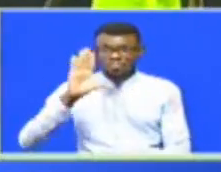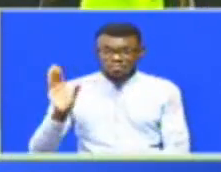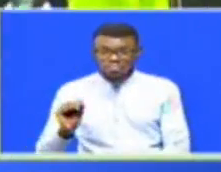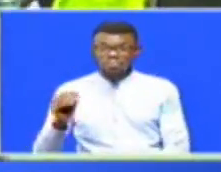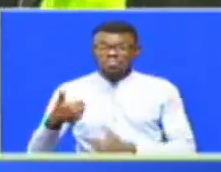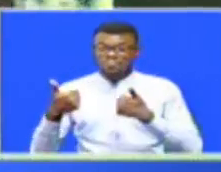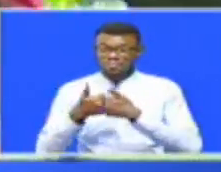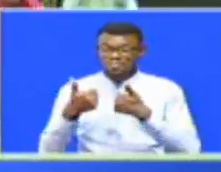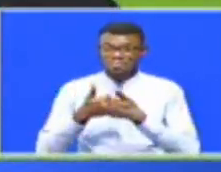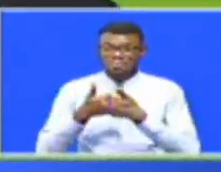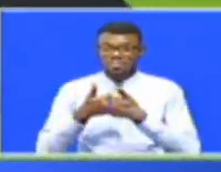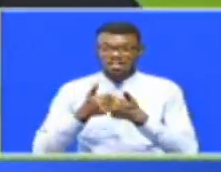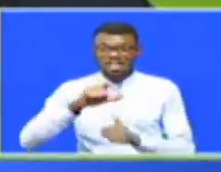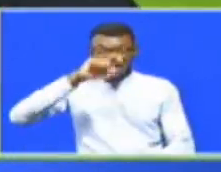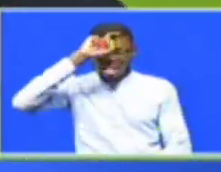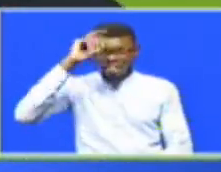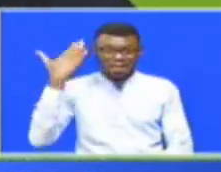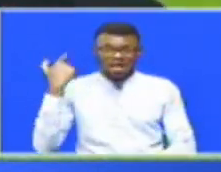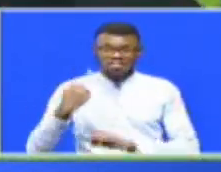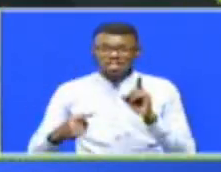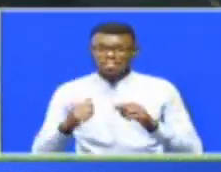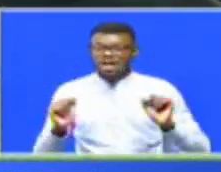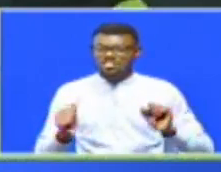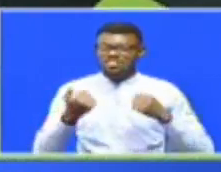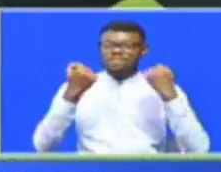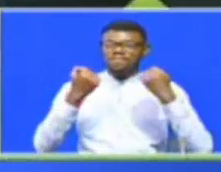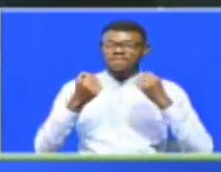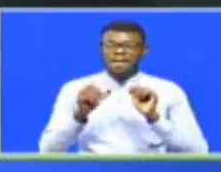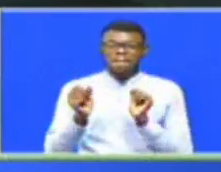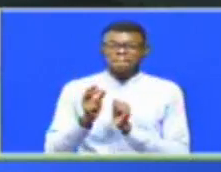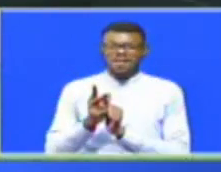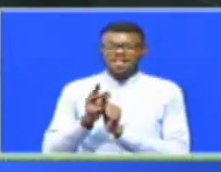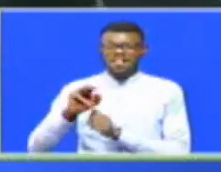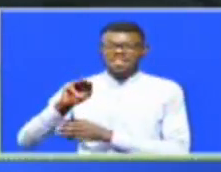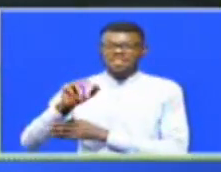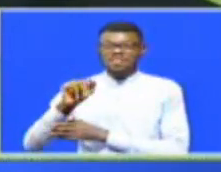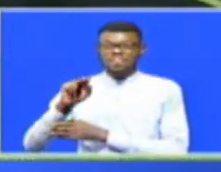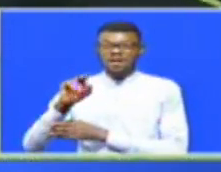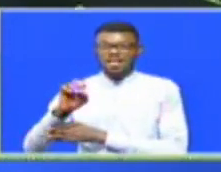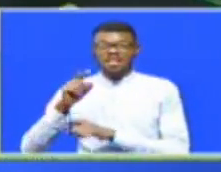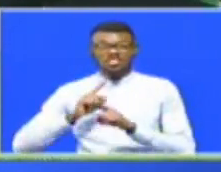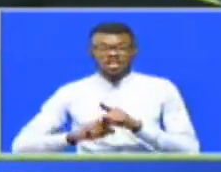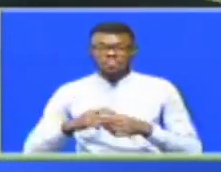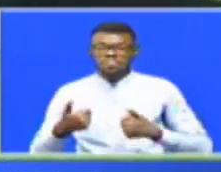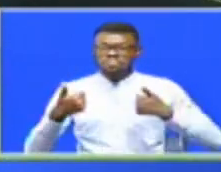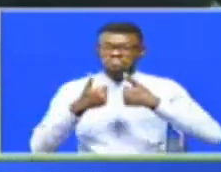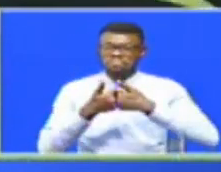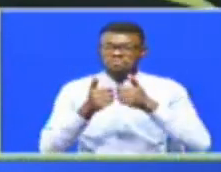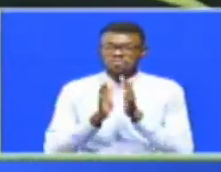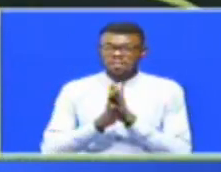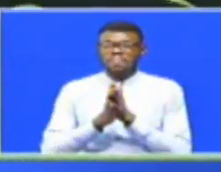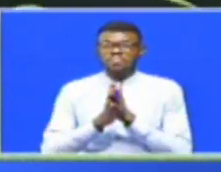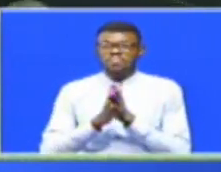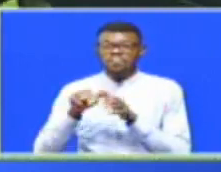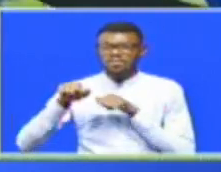year in Egypt. Matasi saved a penalty from Sadio Mane during Kenya's second match against Senegal, which Harambee